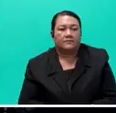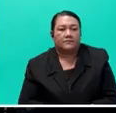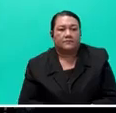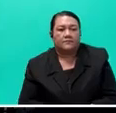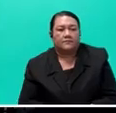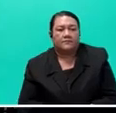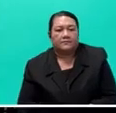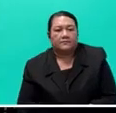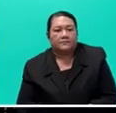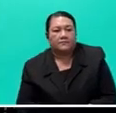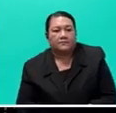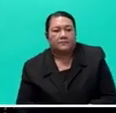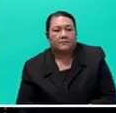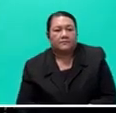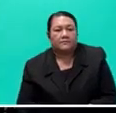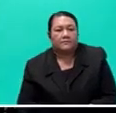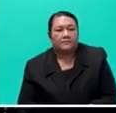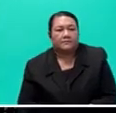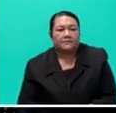Opposition Whip.